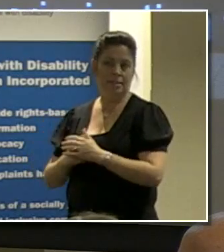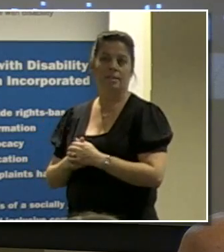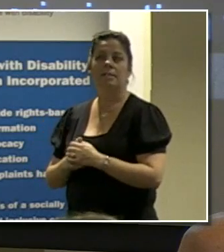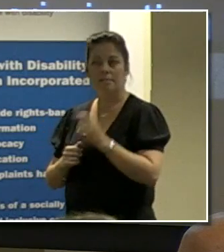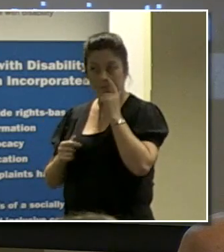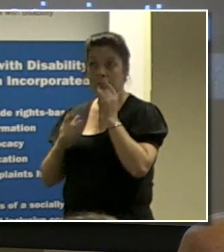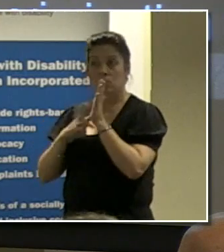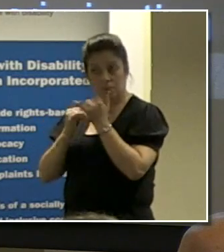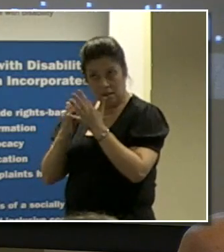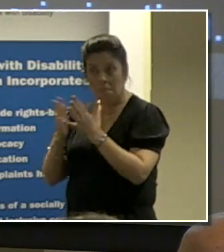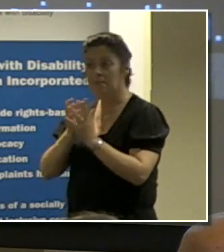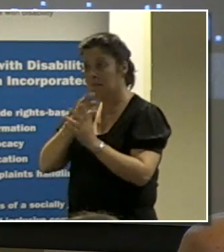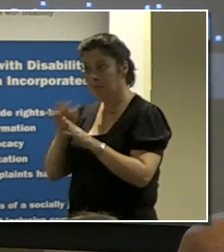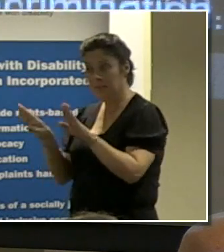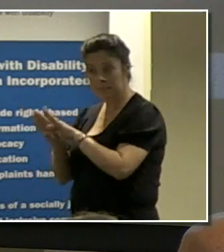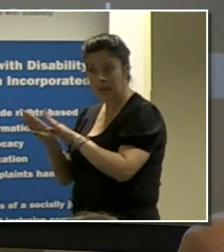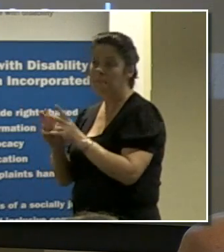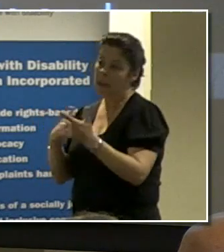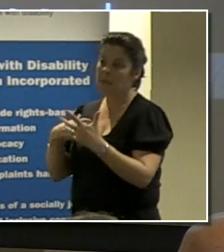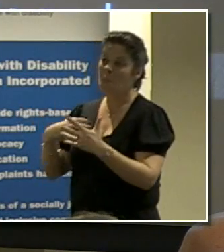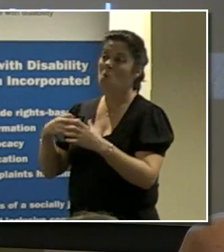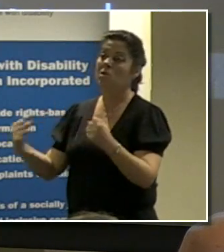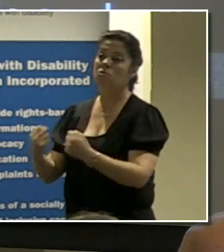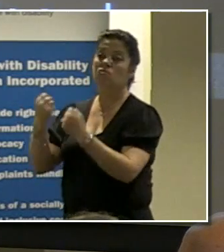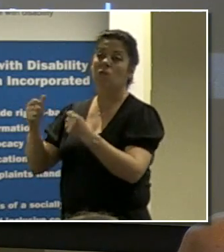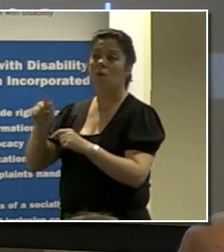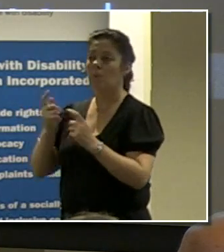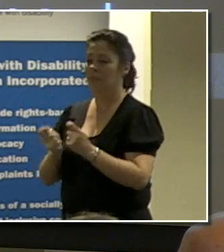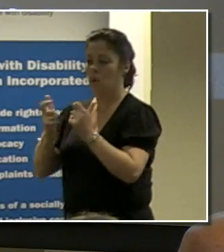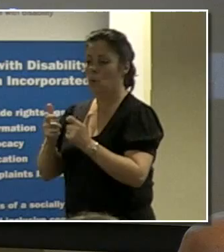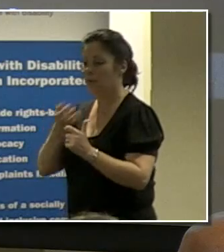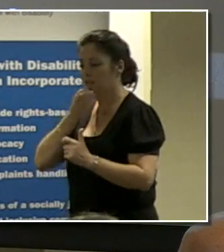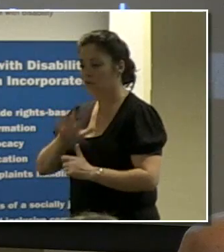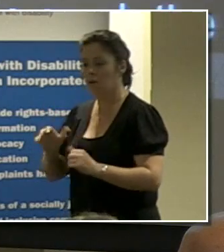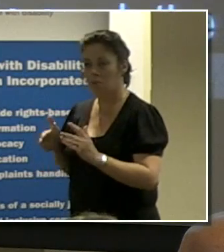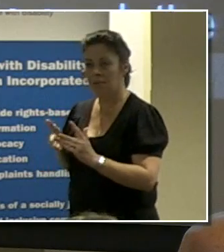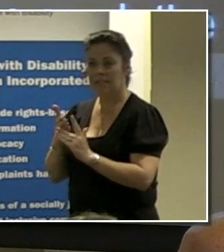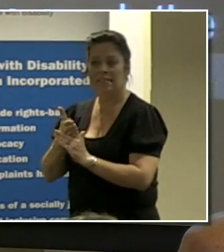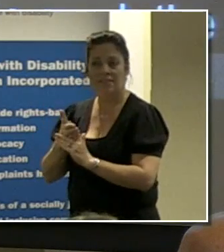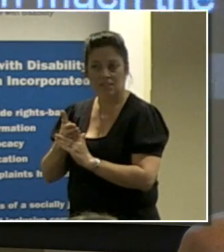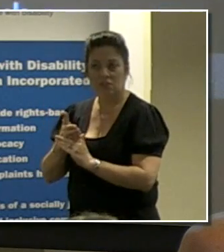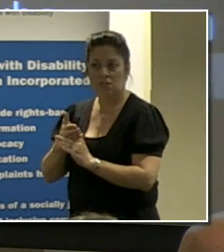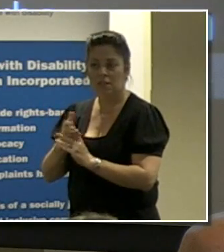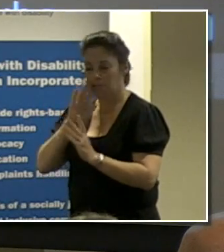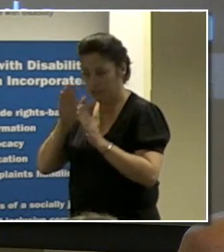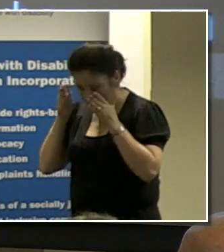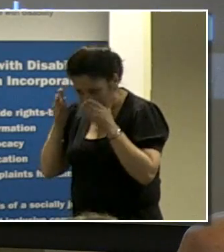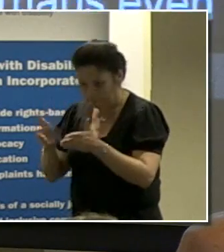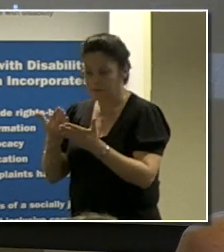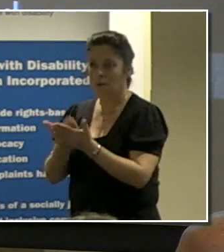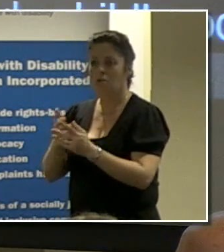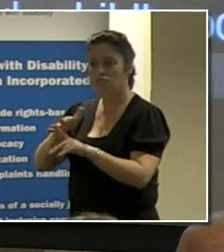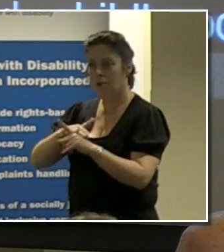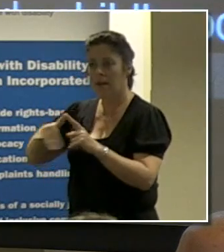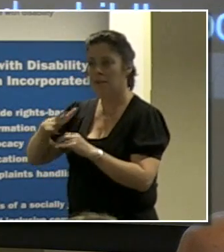Wales, much the same position, in fact, perhaps even stronger, with the early childhood intervention being focused